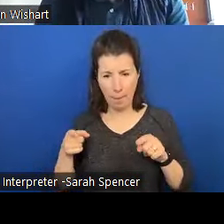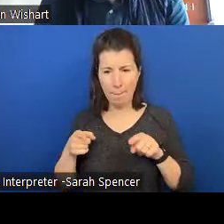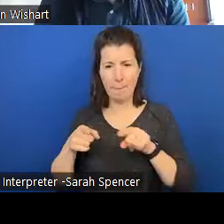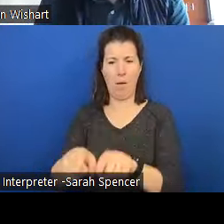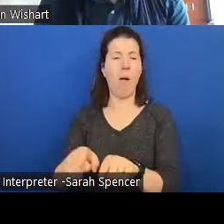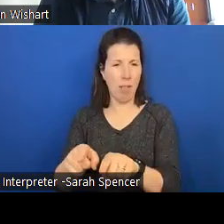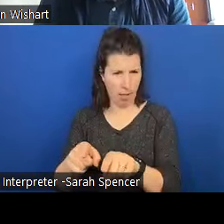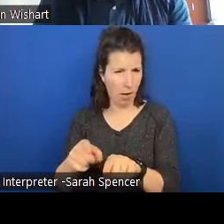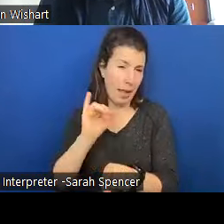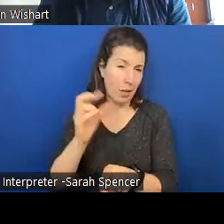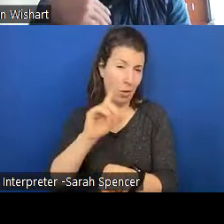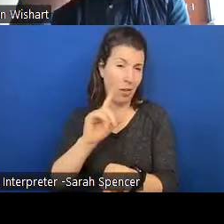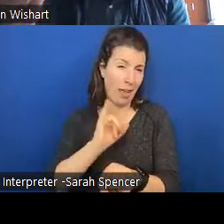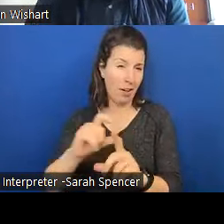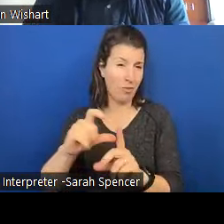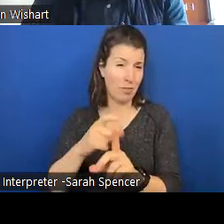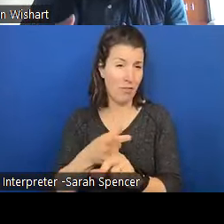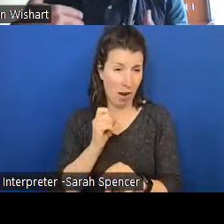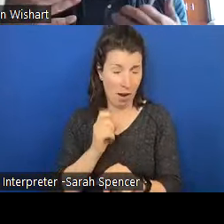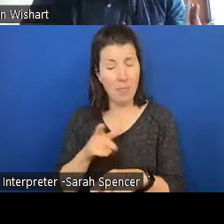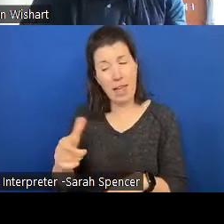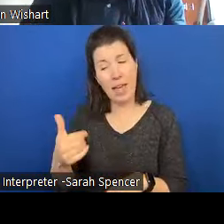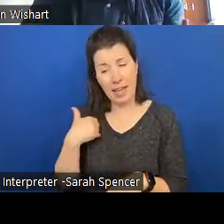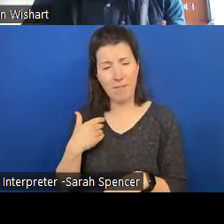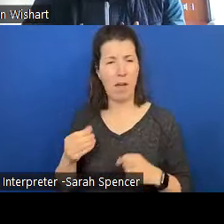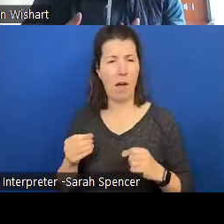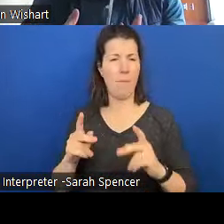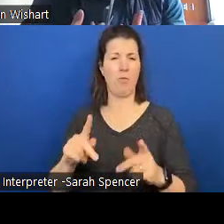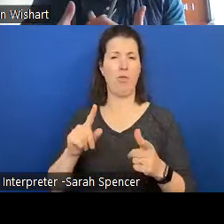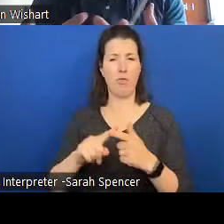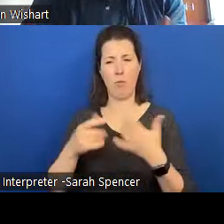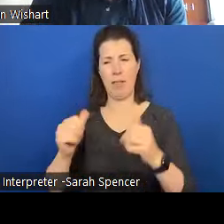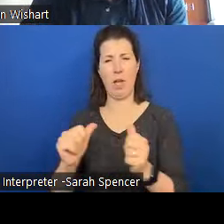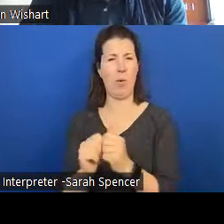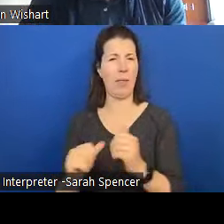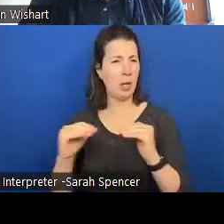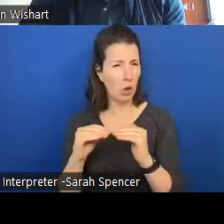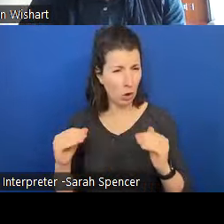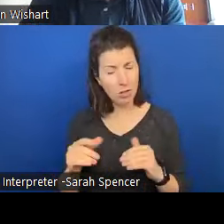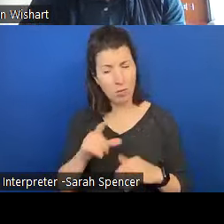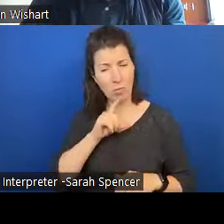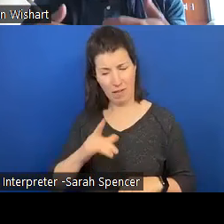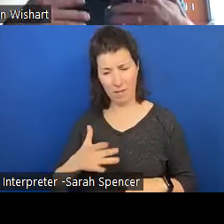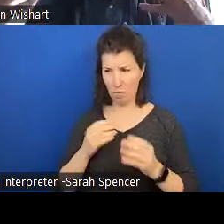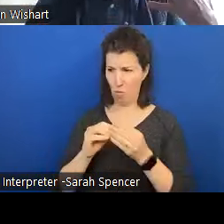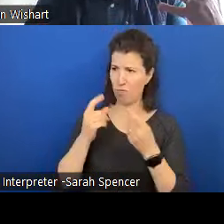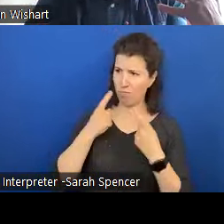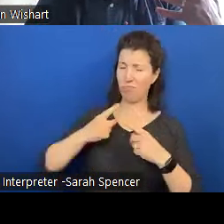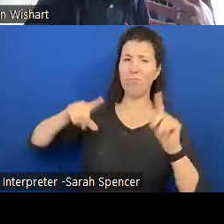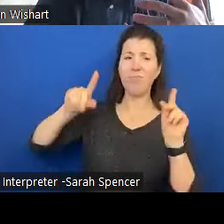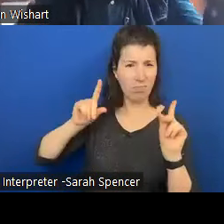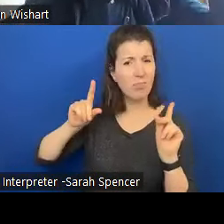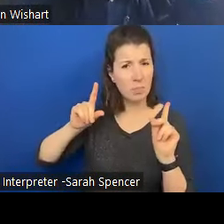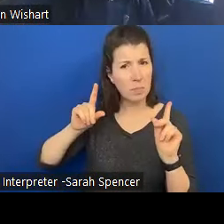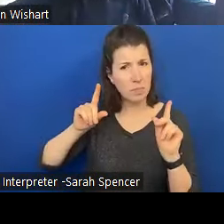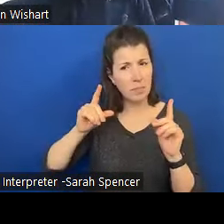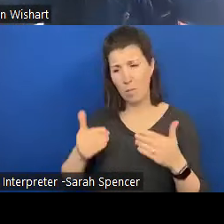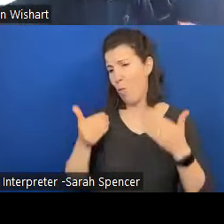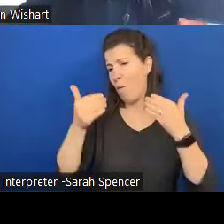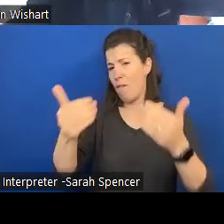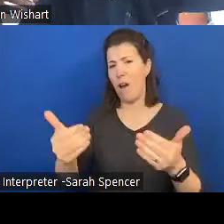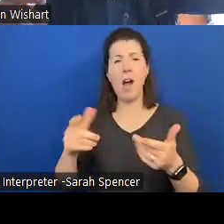term comes from, it gives them an opportunity to play with peers and potentially feel more successful and, move on to